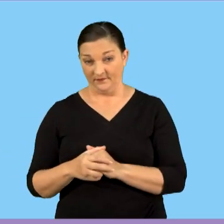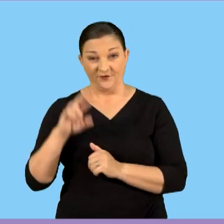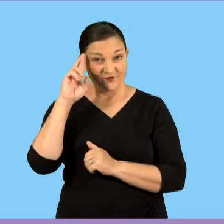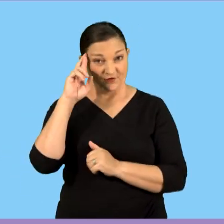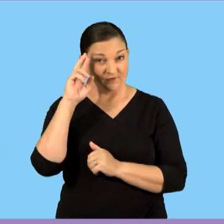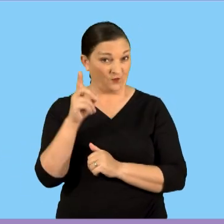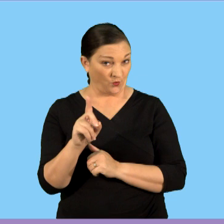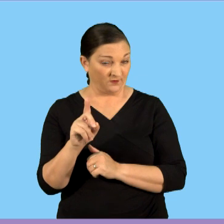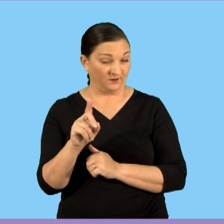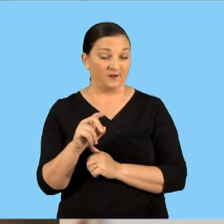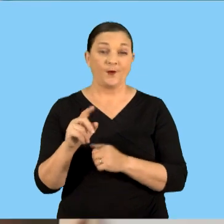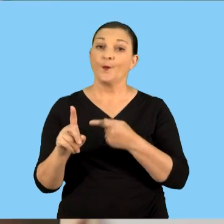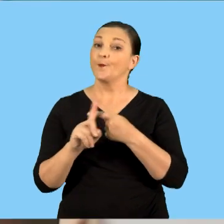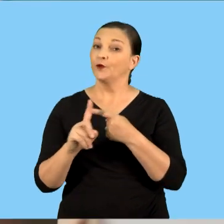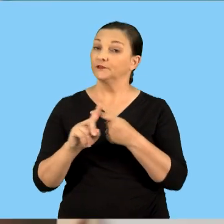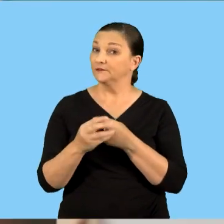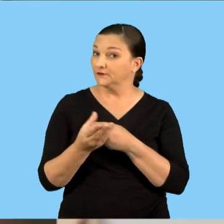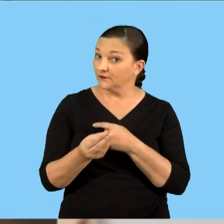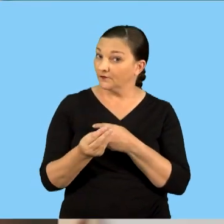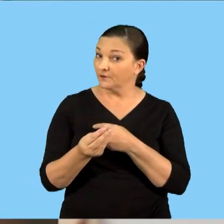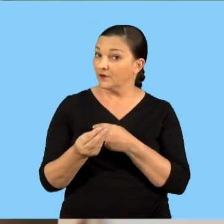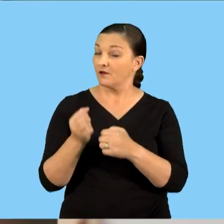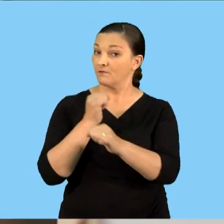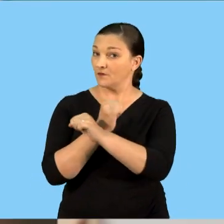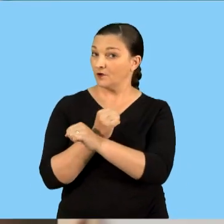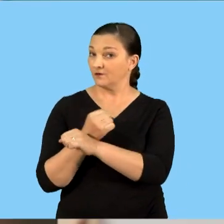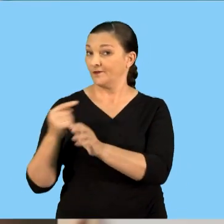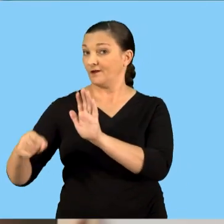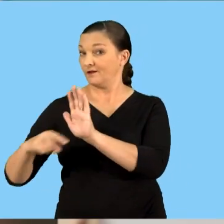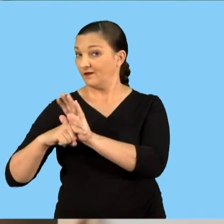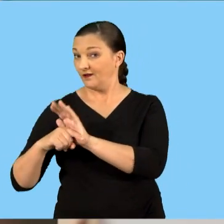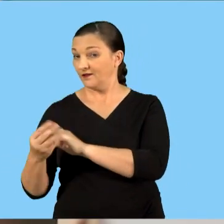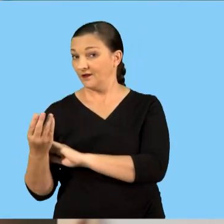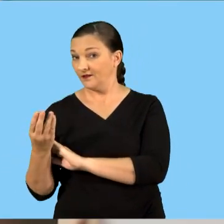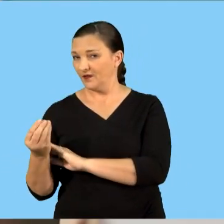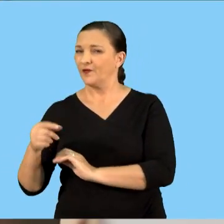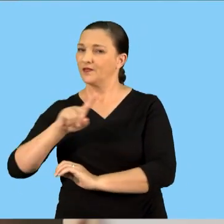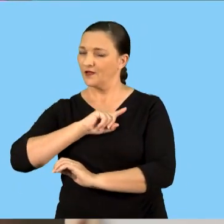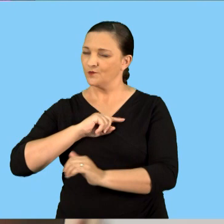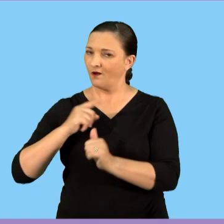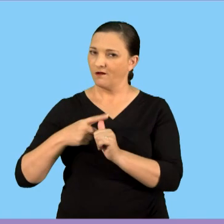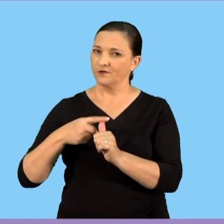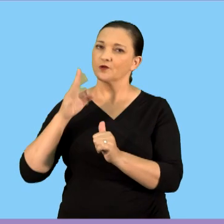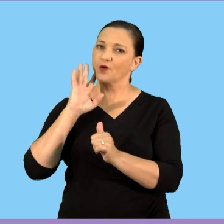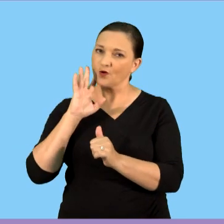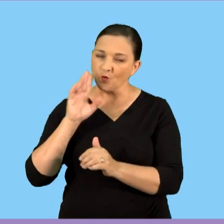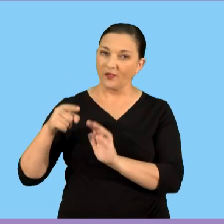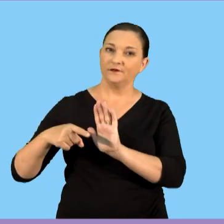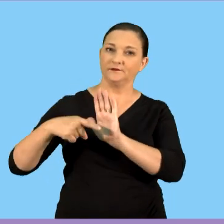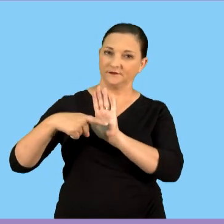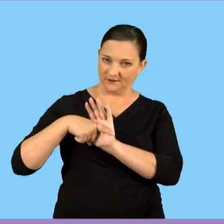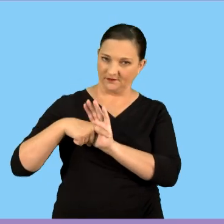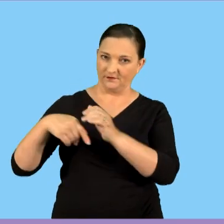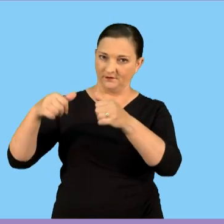3. Remember, if I'm multiplying a positive number with a negative number, then my answer is going to be